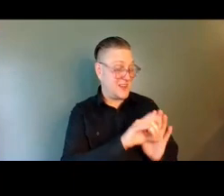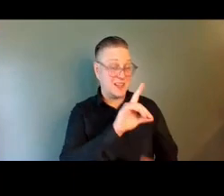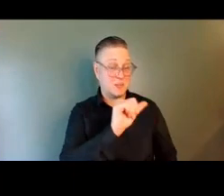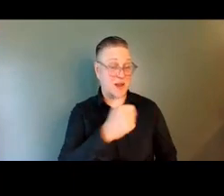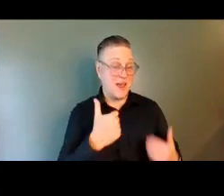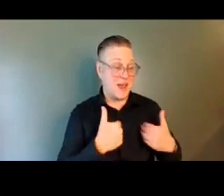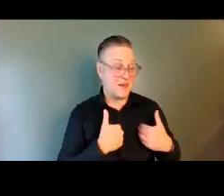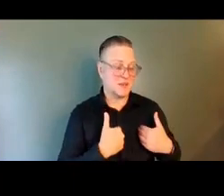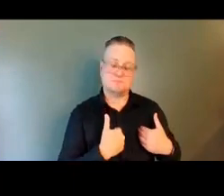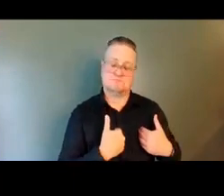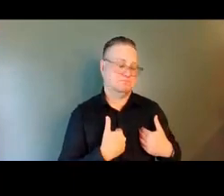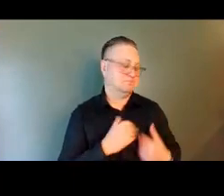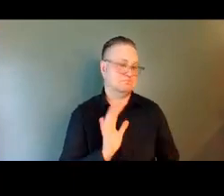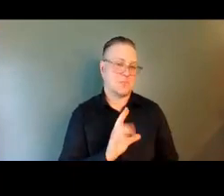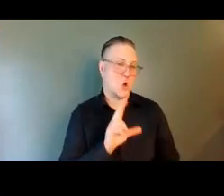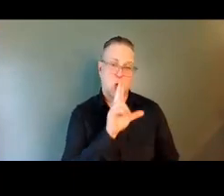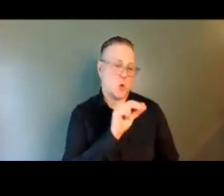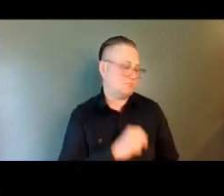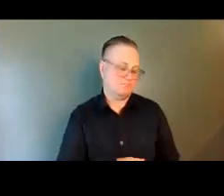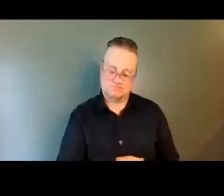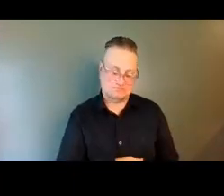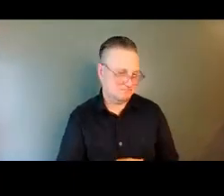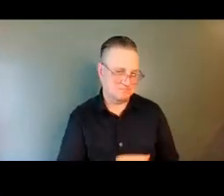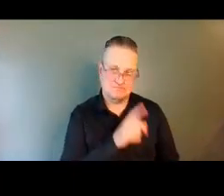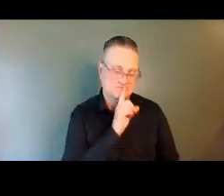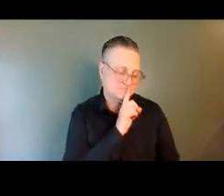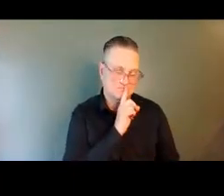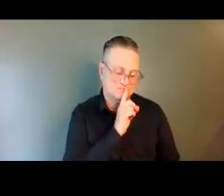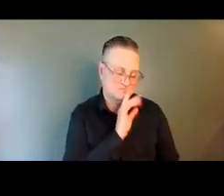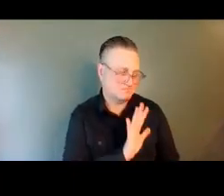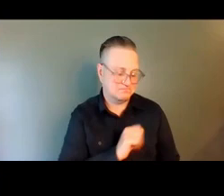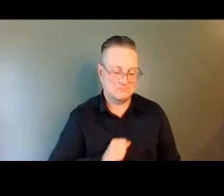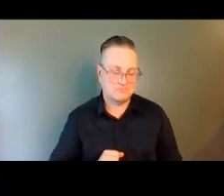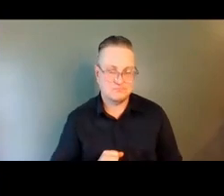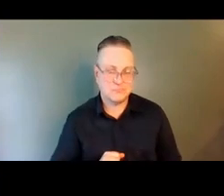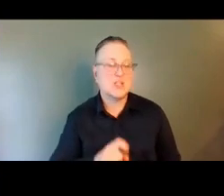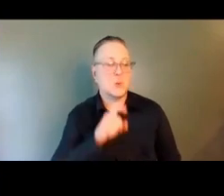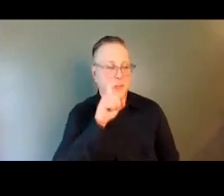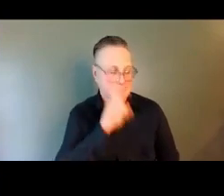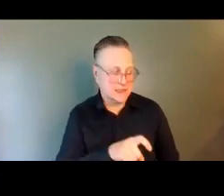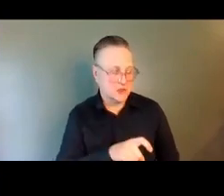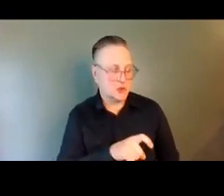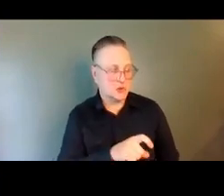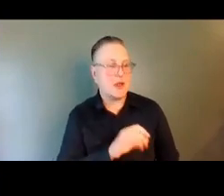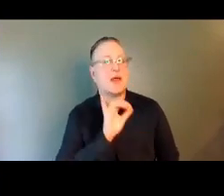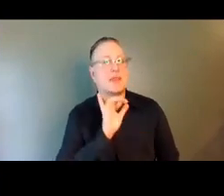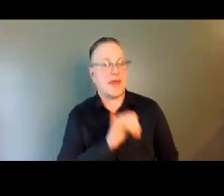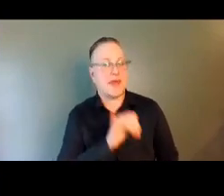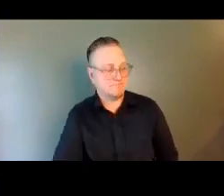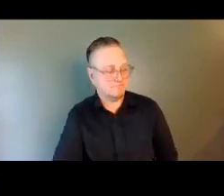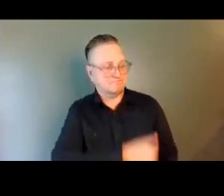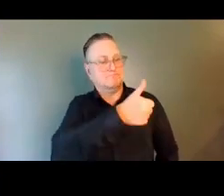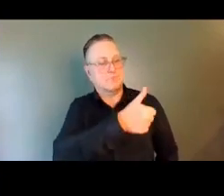percentage point of individuals that identify with a disability within state government as a workforce. So my